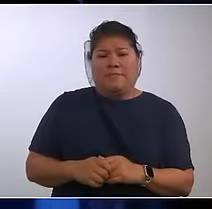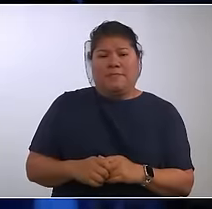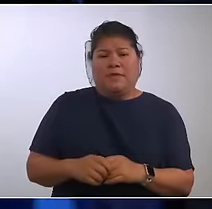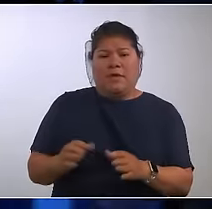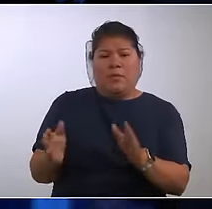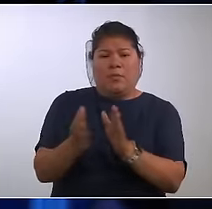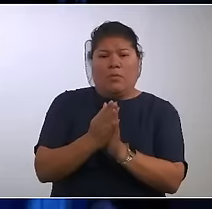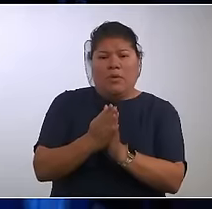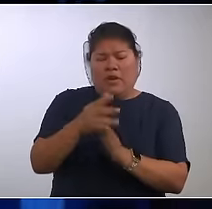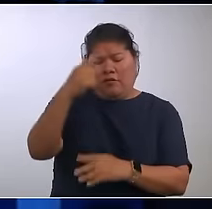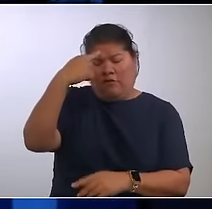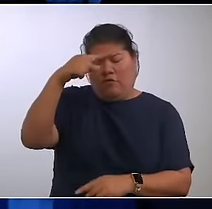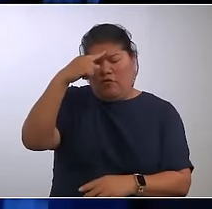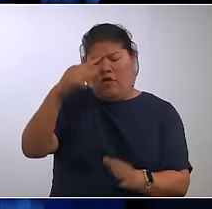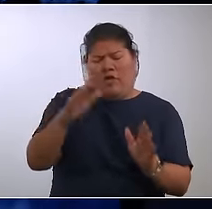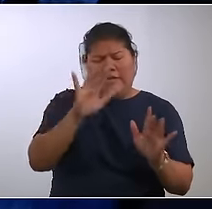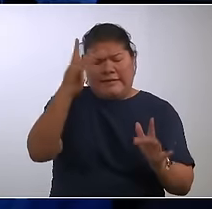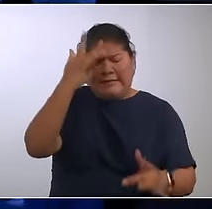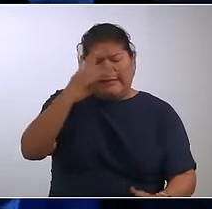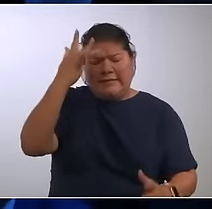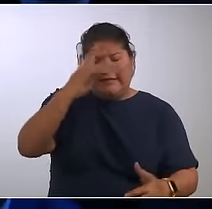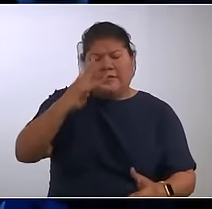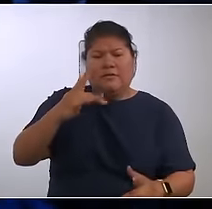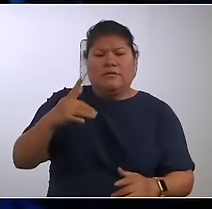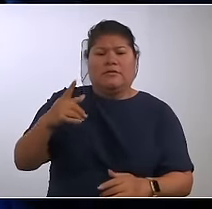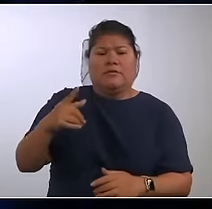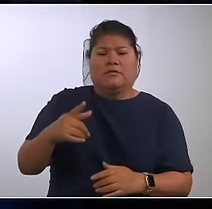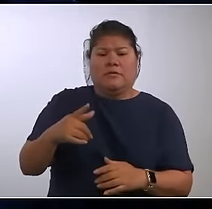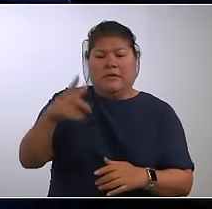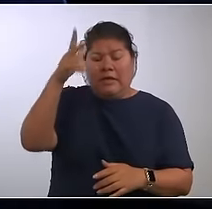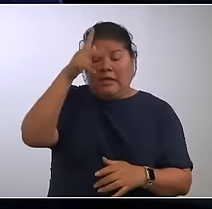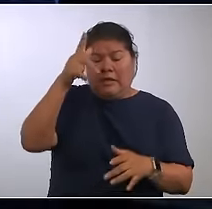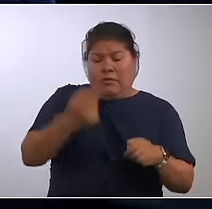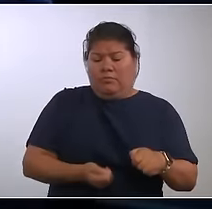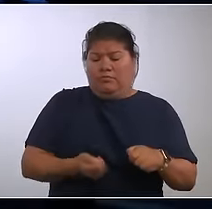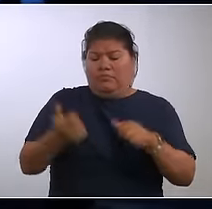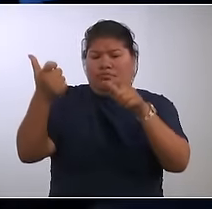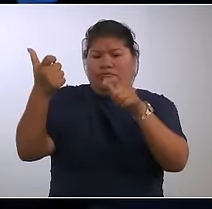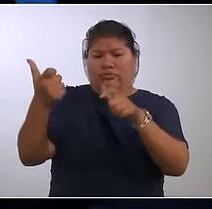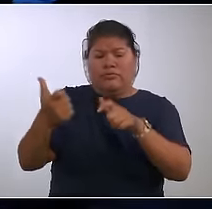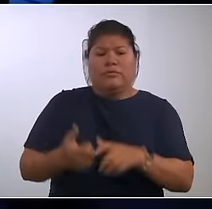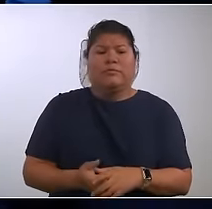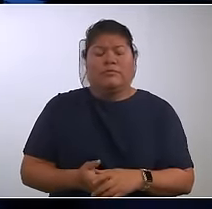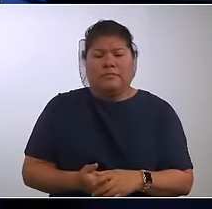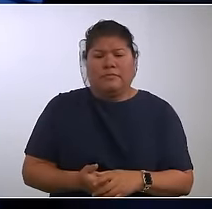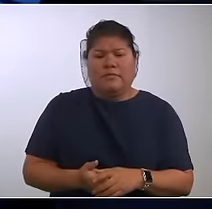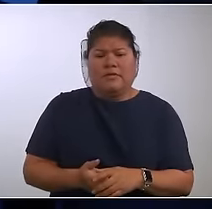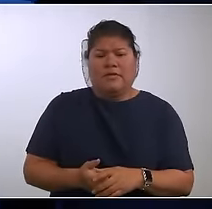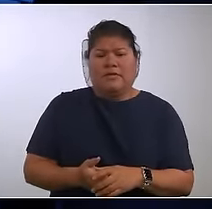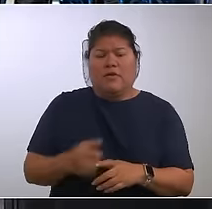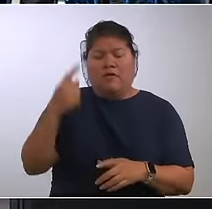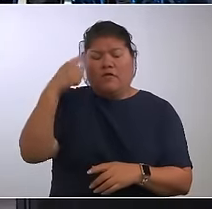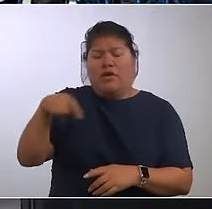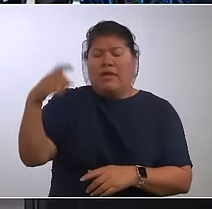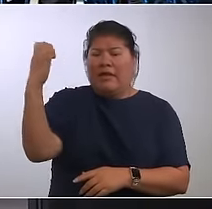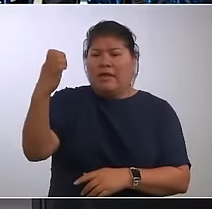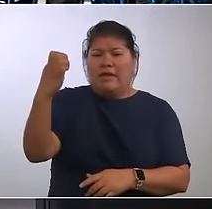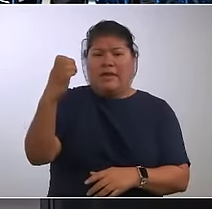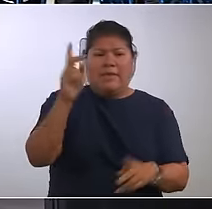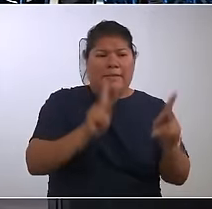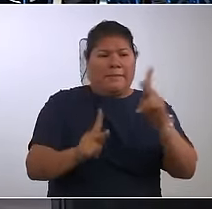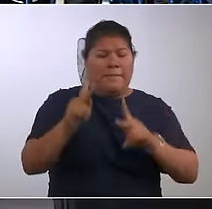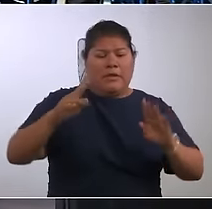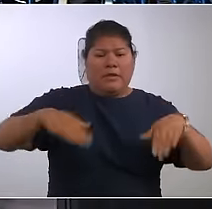que oren por los enfermos. That pray for the sick. Para que echen fuera demonios. That they would cast out demons. Para que evangelicen al